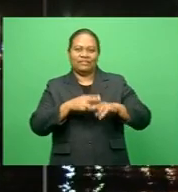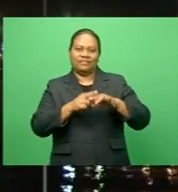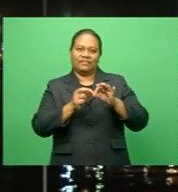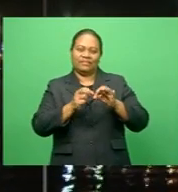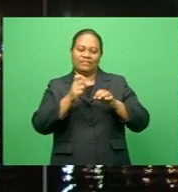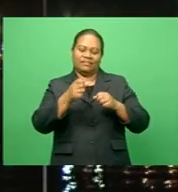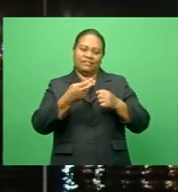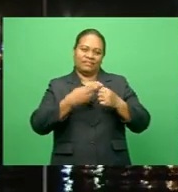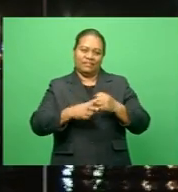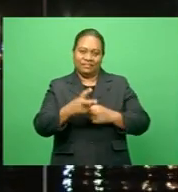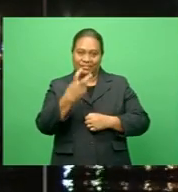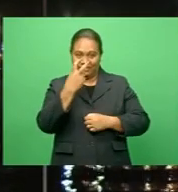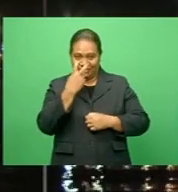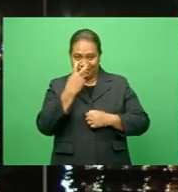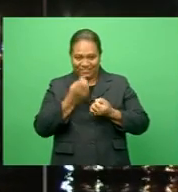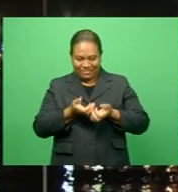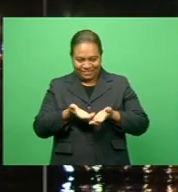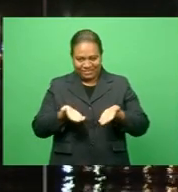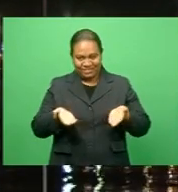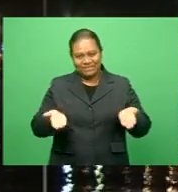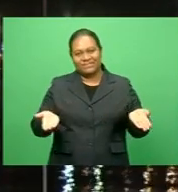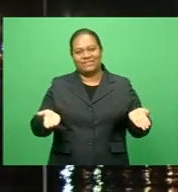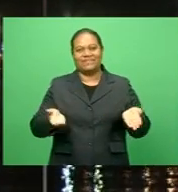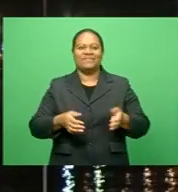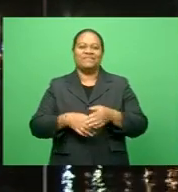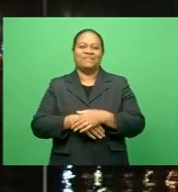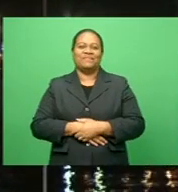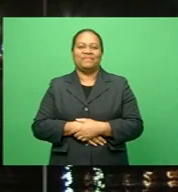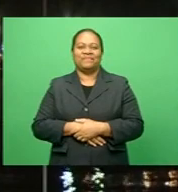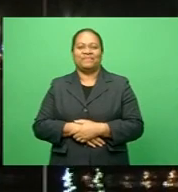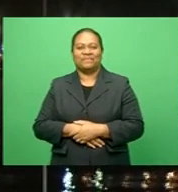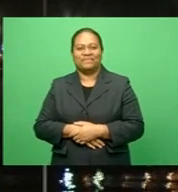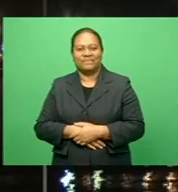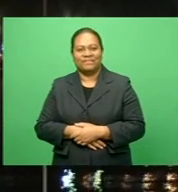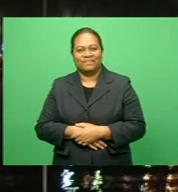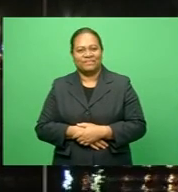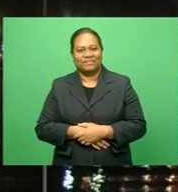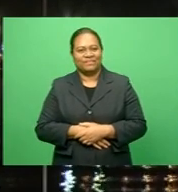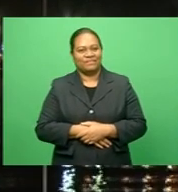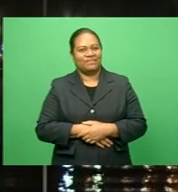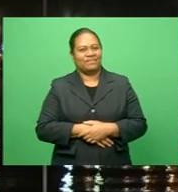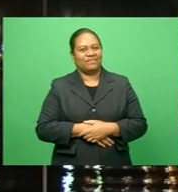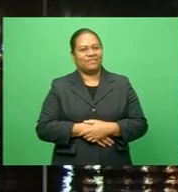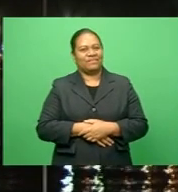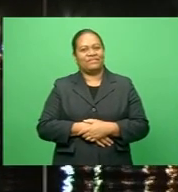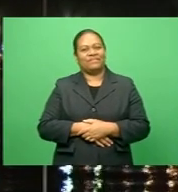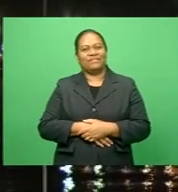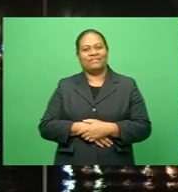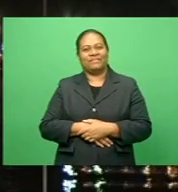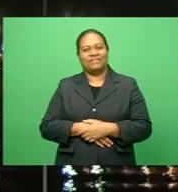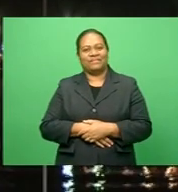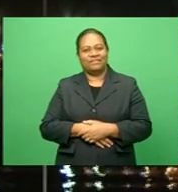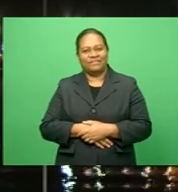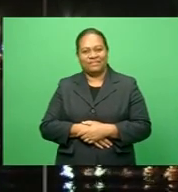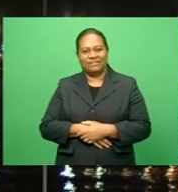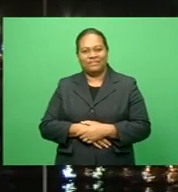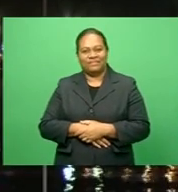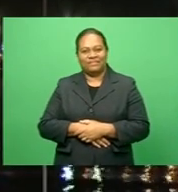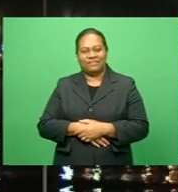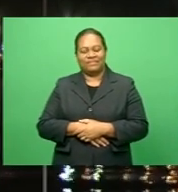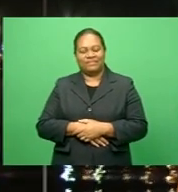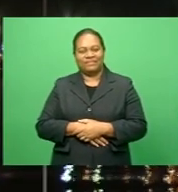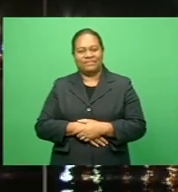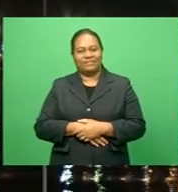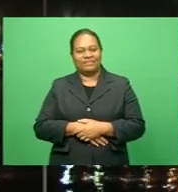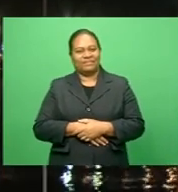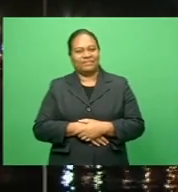fbcnews@fbc.com.fj, by Facebook page FBC News, and our Twitter page at FBC_news, or you can simply hashtag FBC